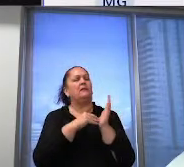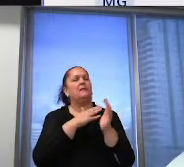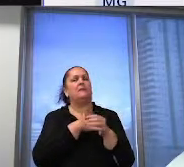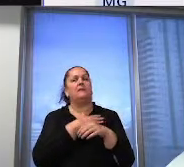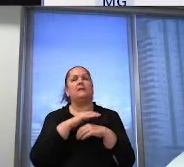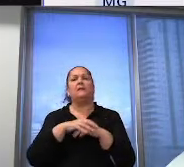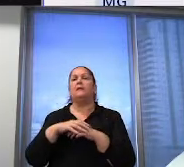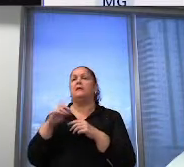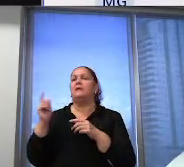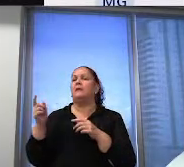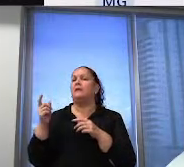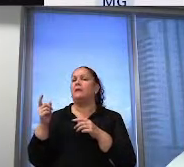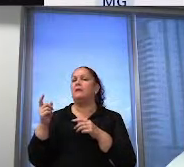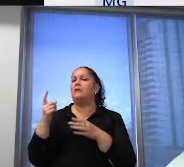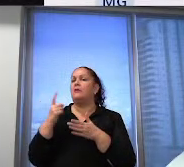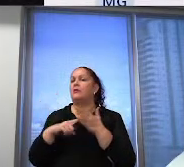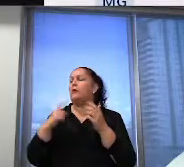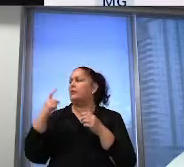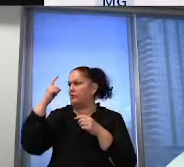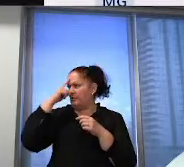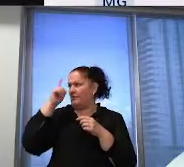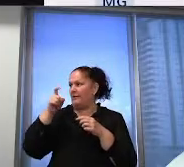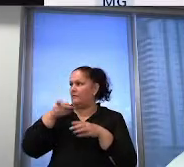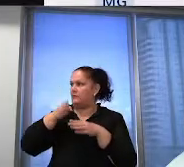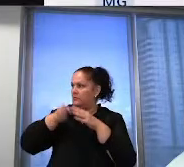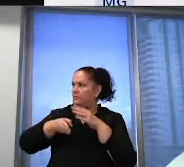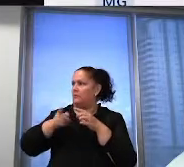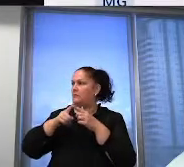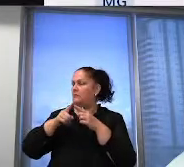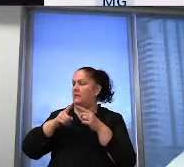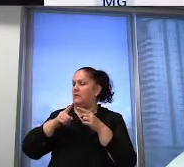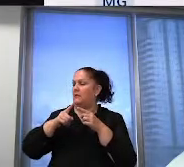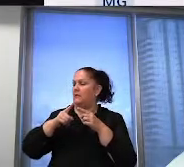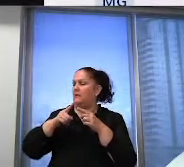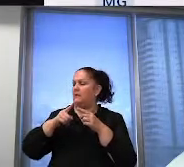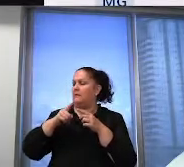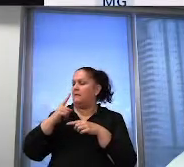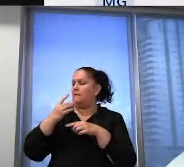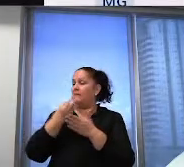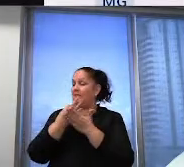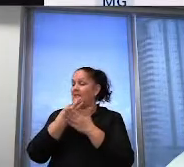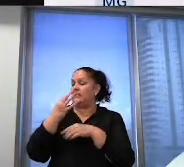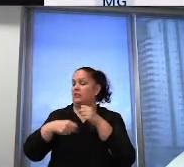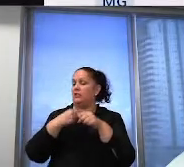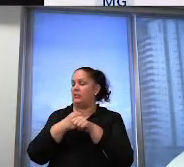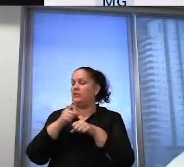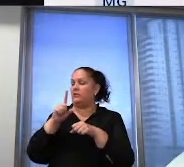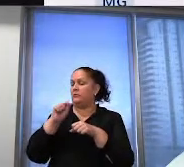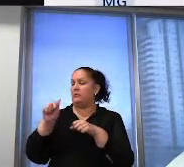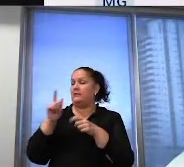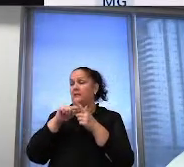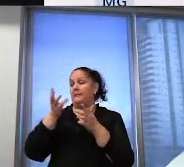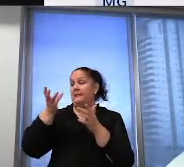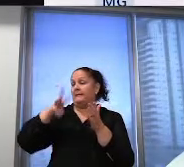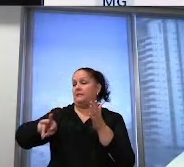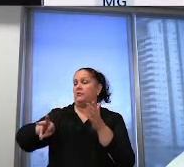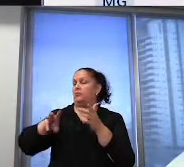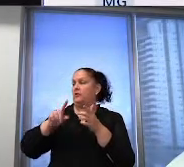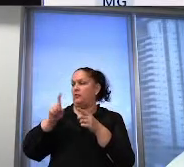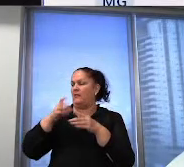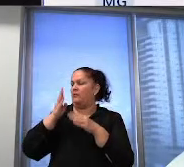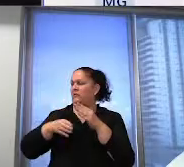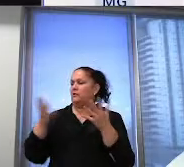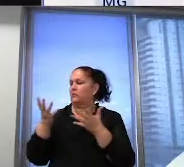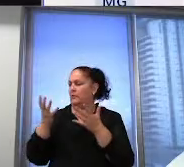that, please? Let me put it this way. What is it that you think you have to get done by the first half of fiscal year 26, which is about 6 weeks